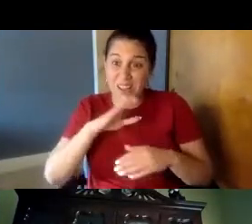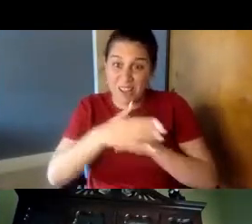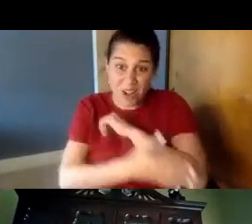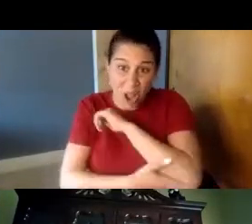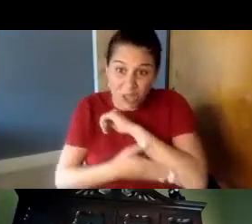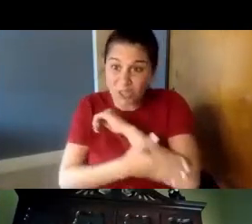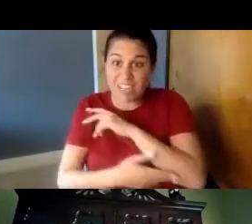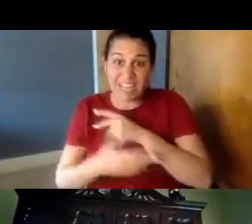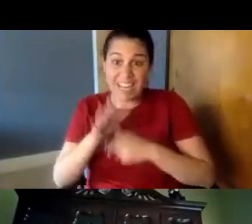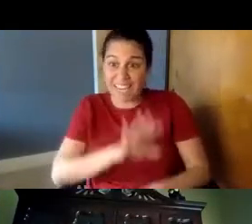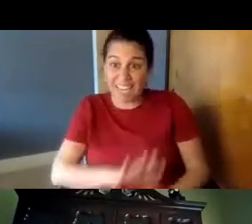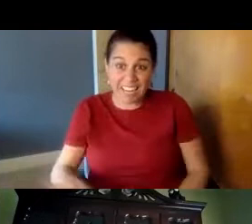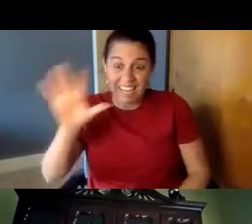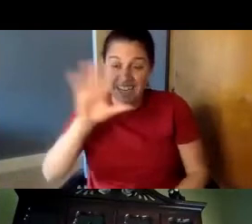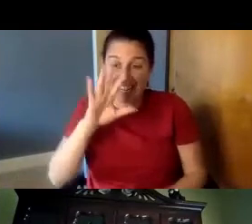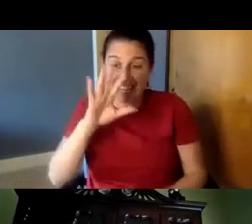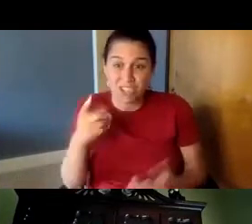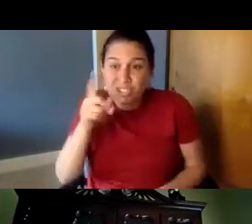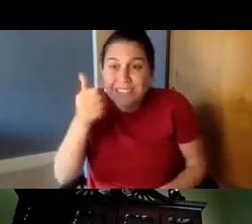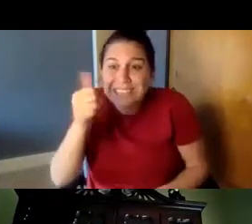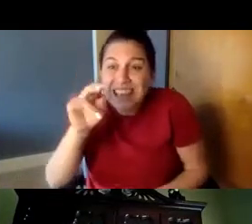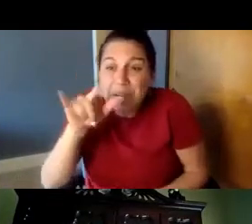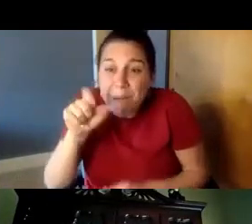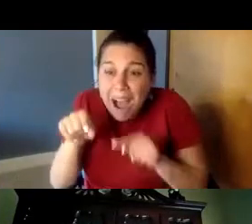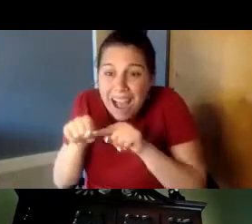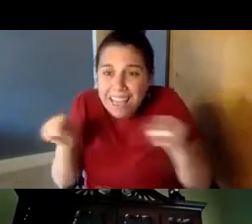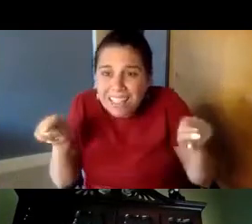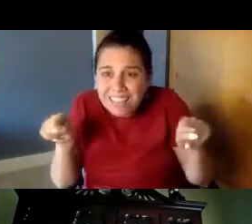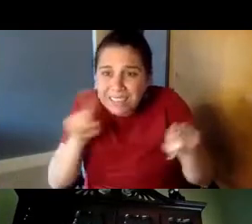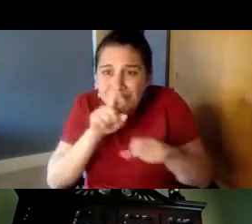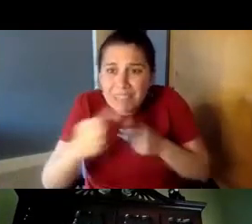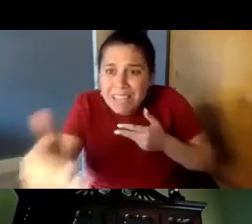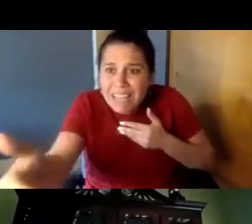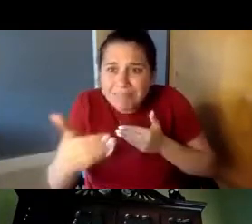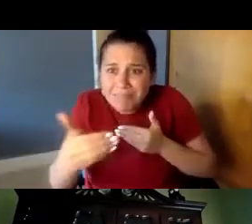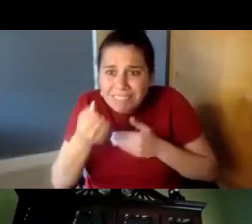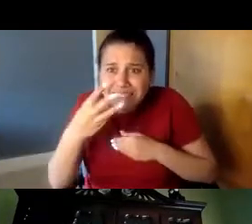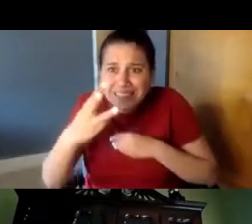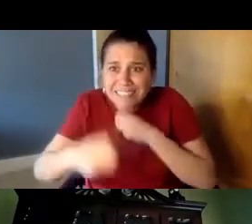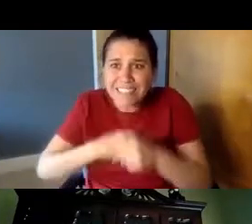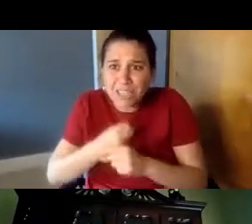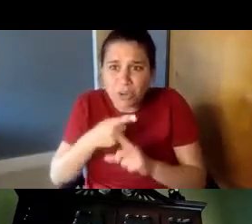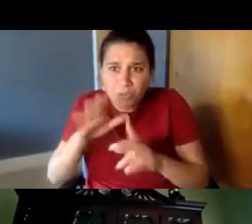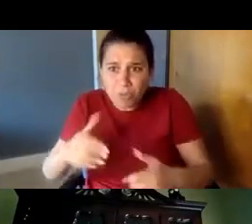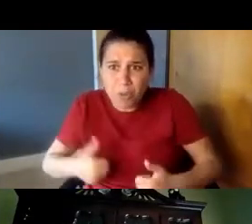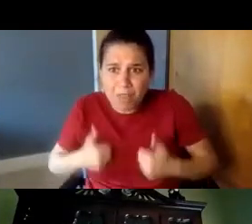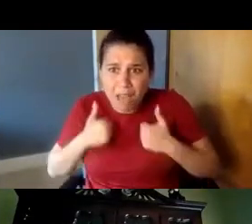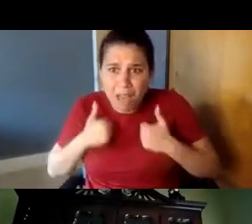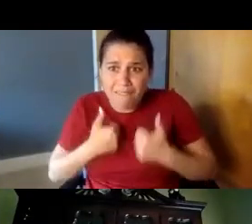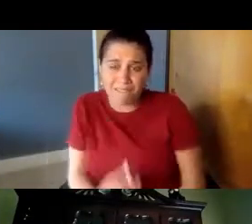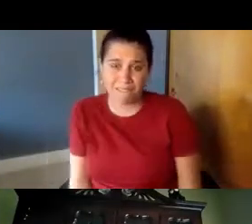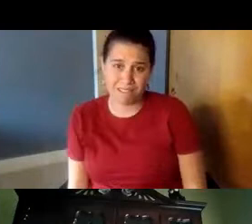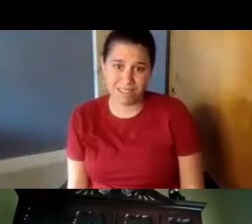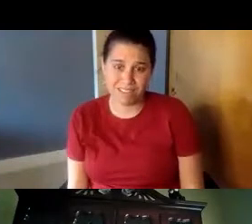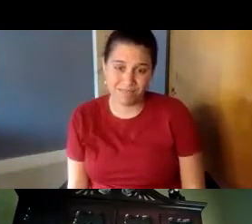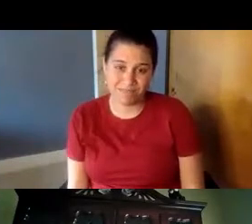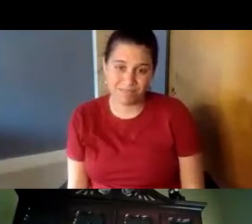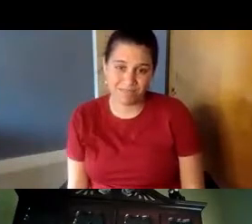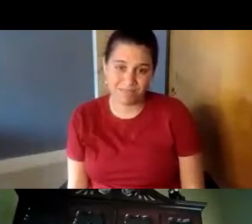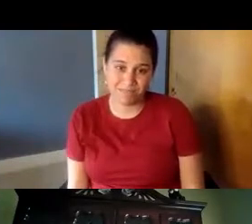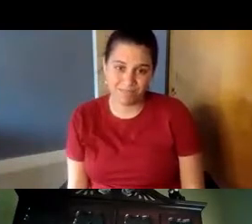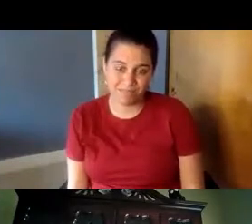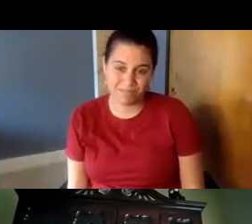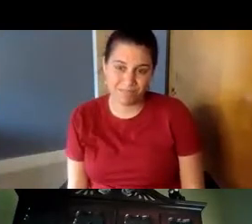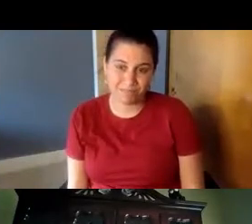So a distance of 10 miles predicts a 16-year drop in life expectancy. And this is